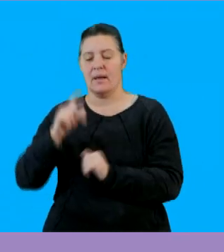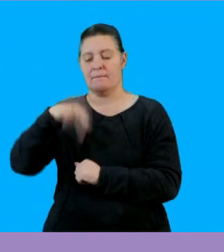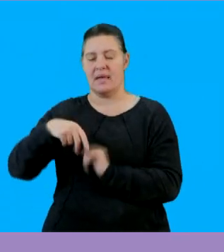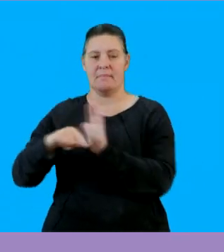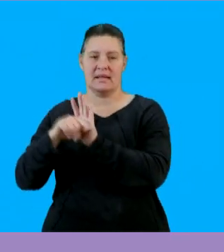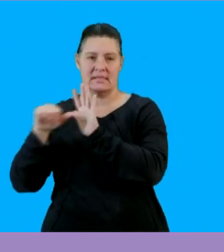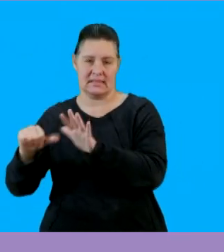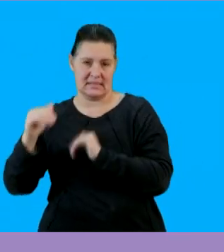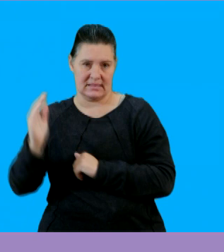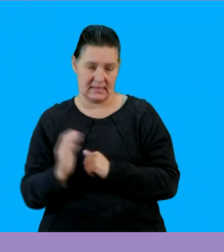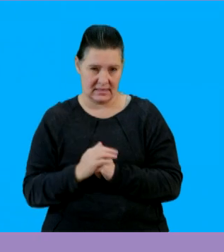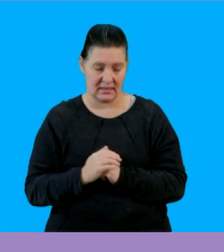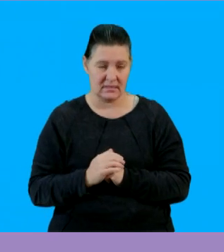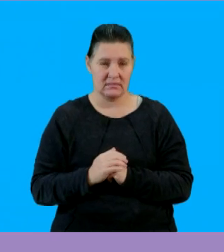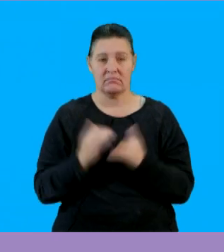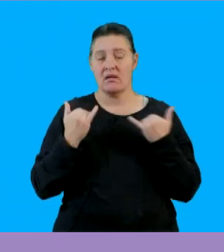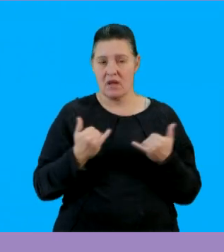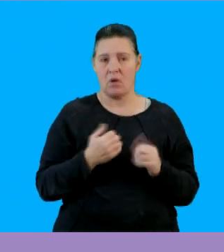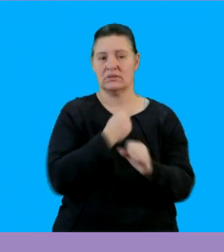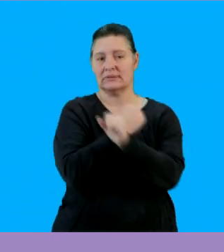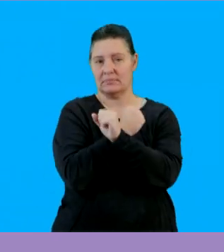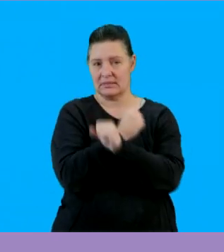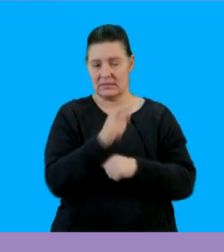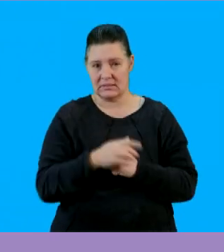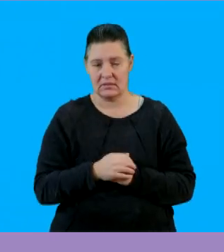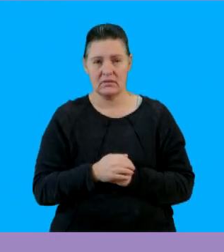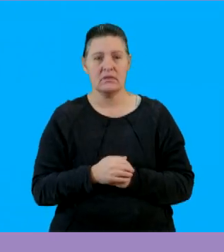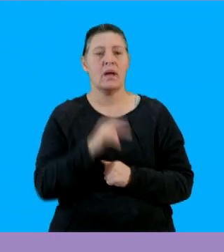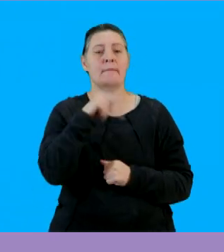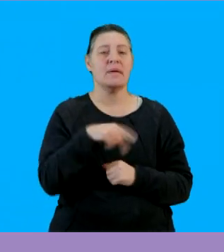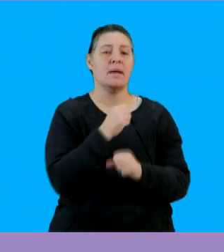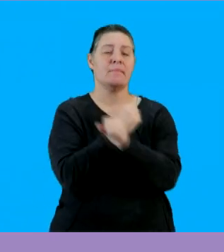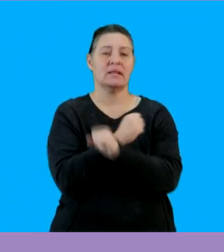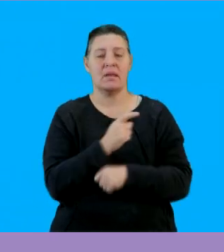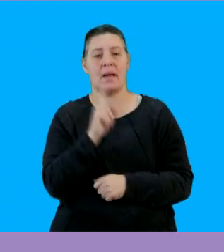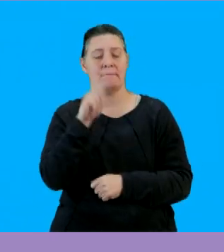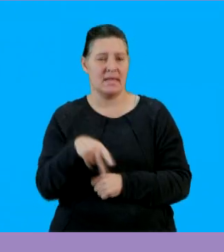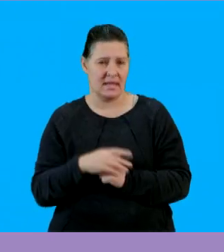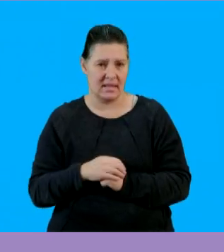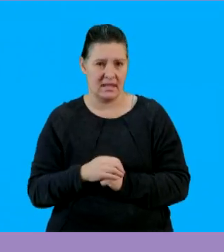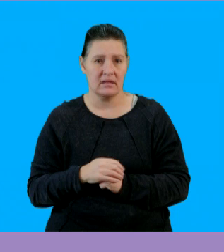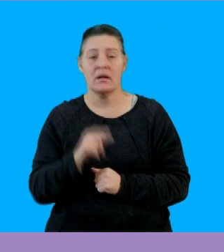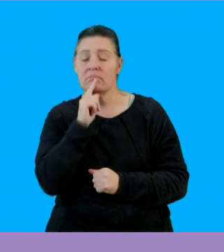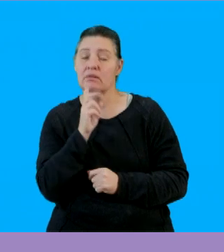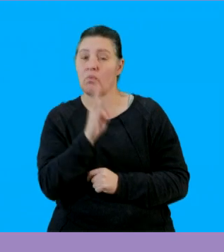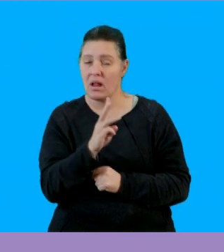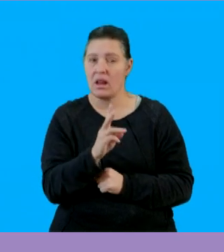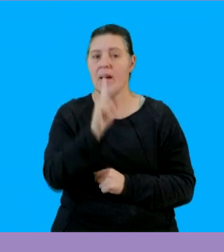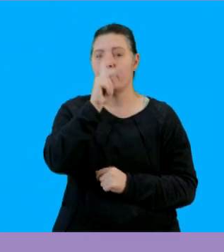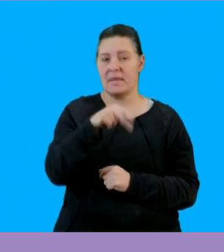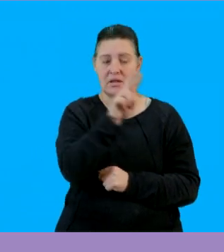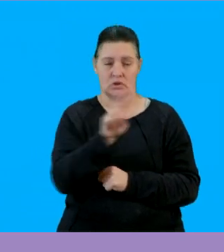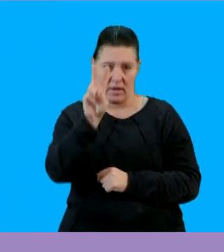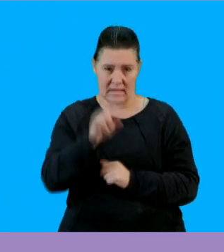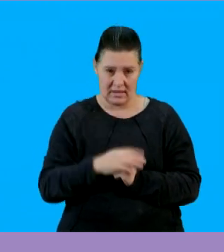6, p minus 6. Let us multiply. So what is p multiplied by p?